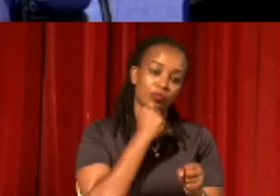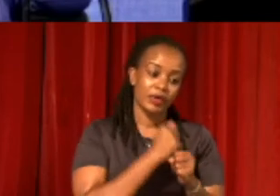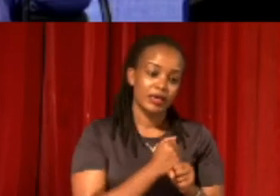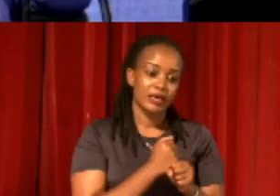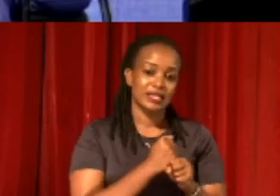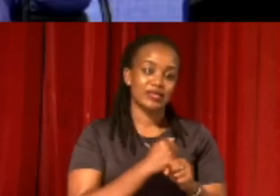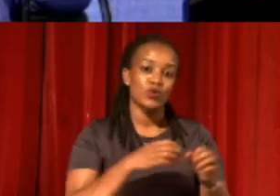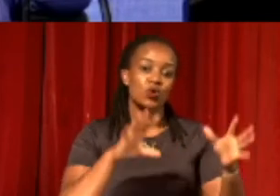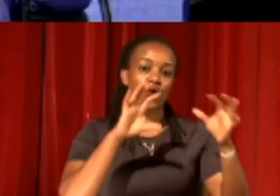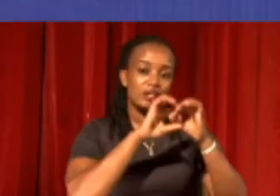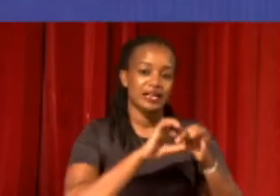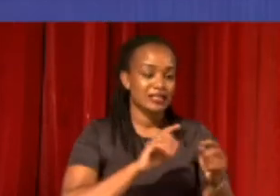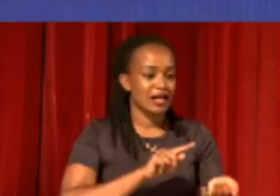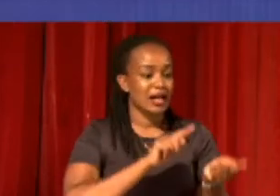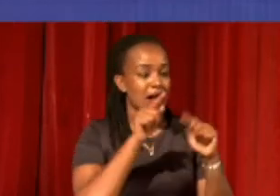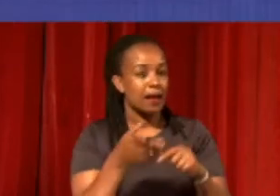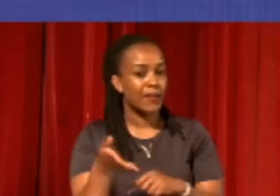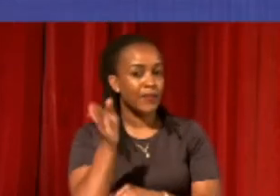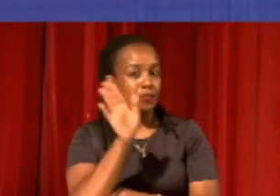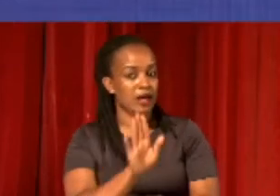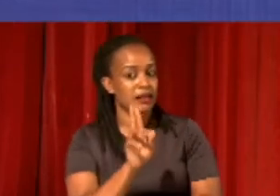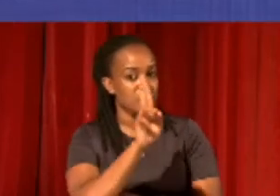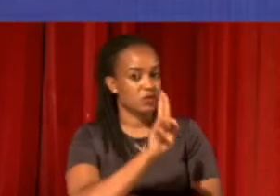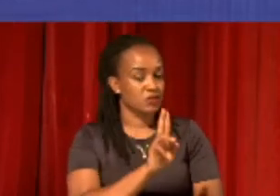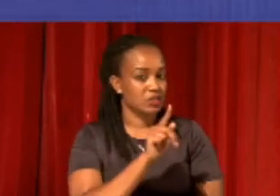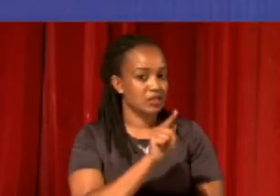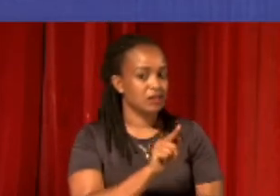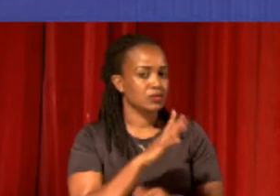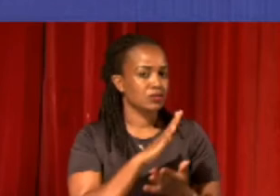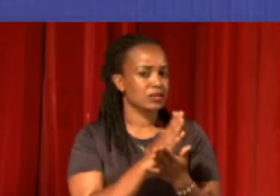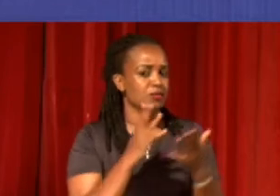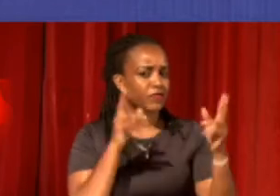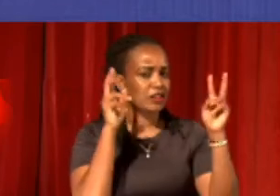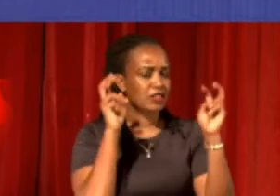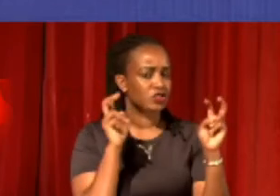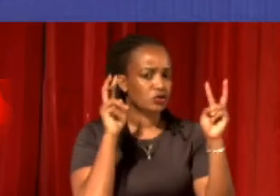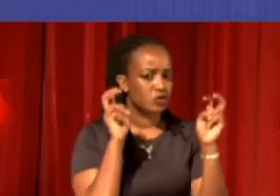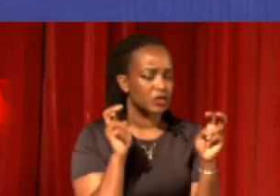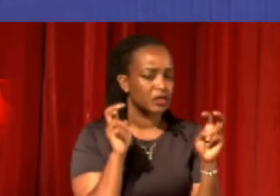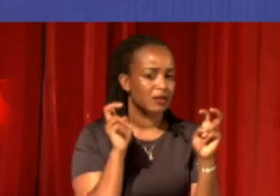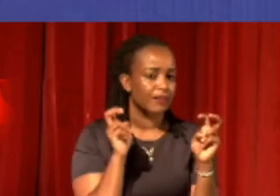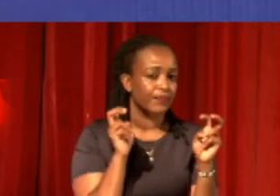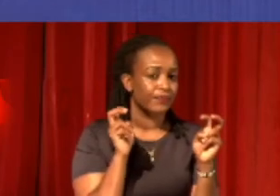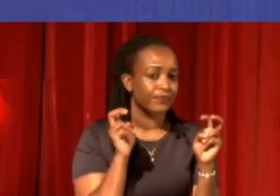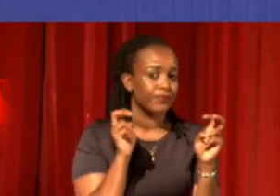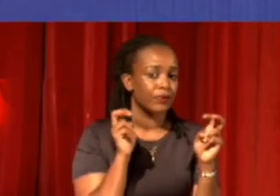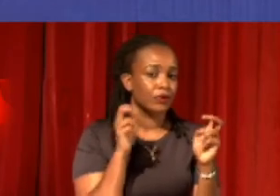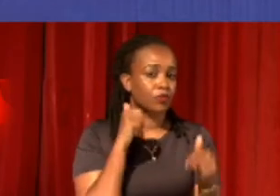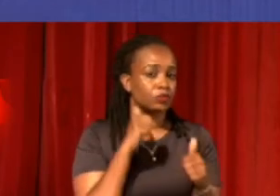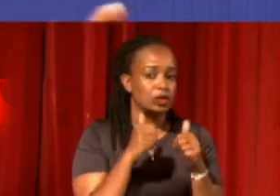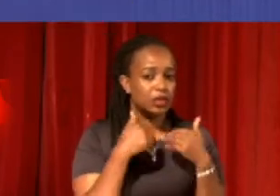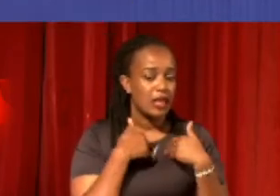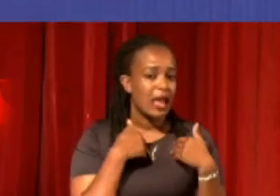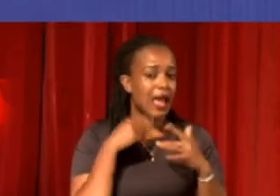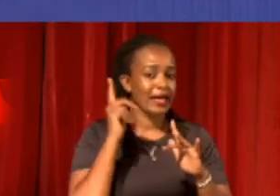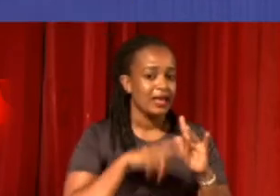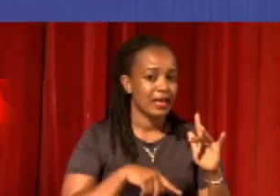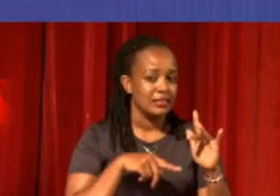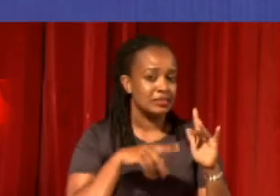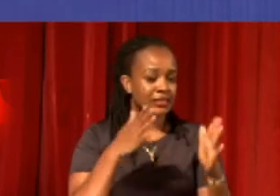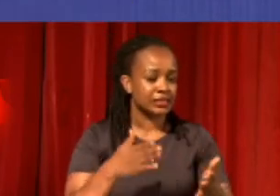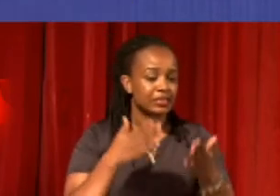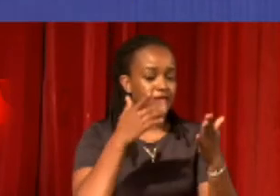give me back my money. Mm. All right? Mm. So even some of the issues that musicians have with them is because I can't assign you to go